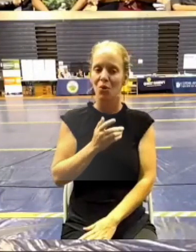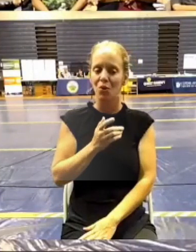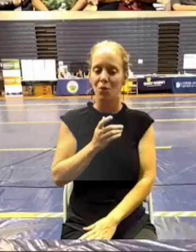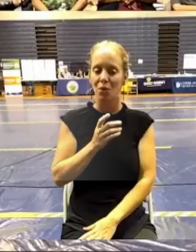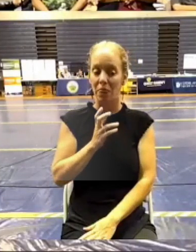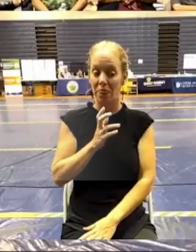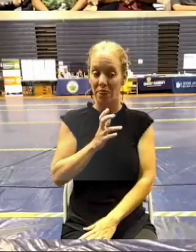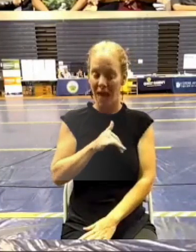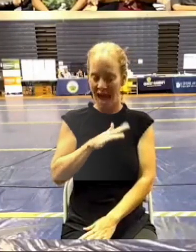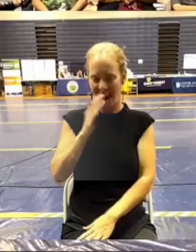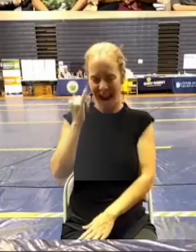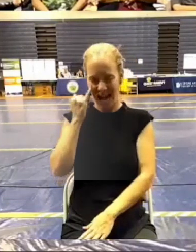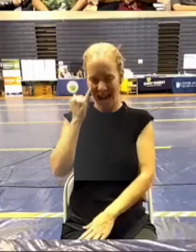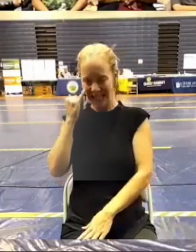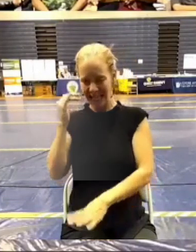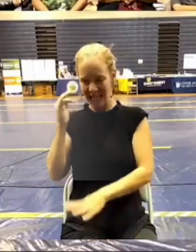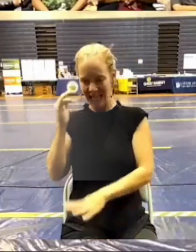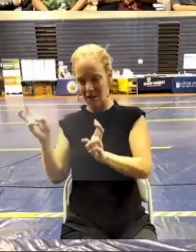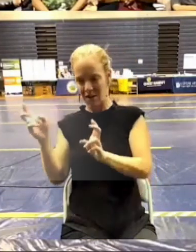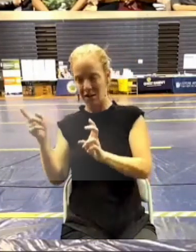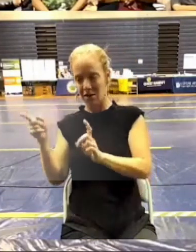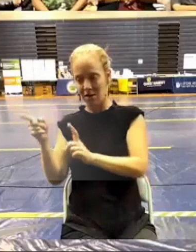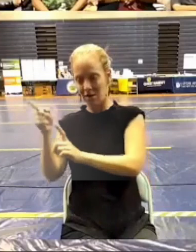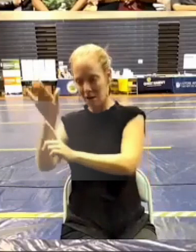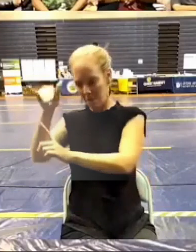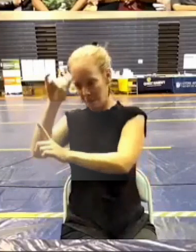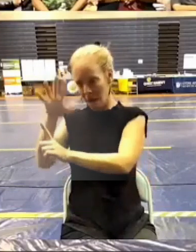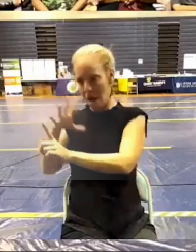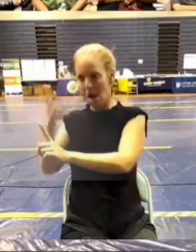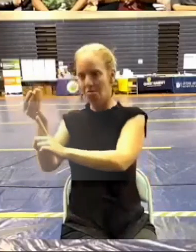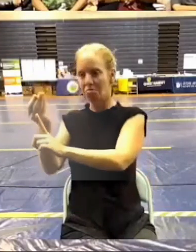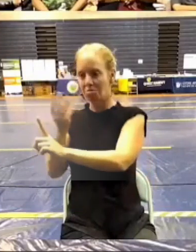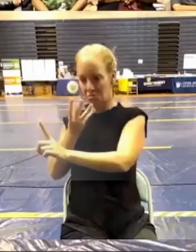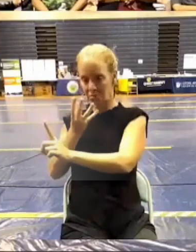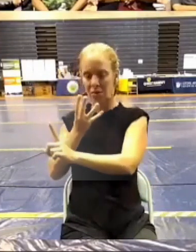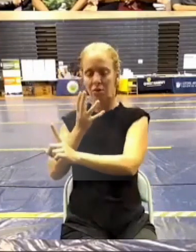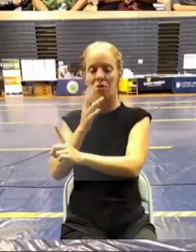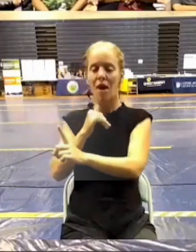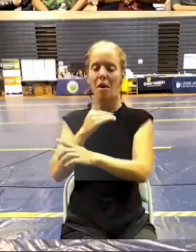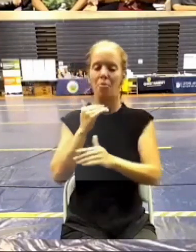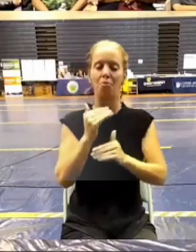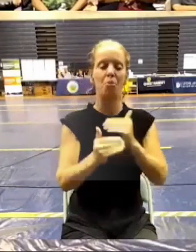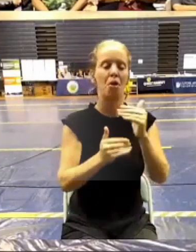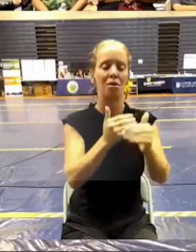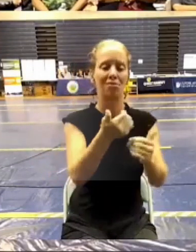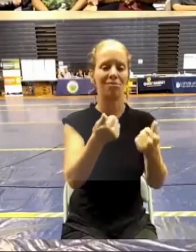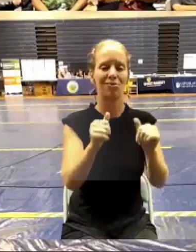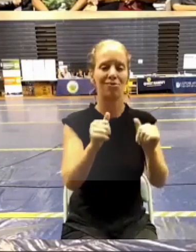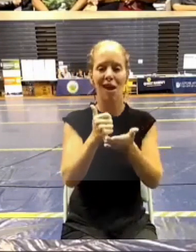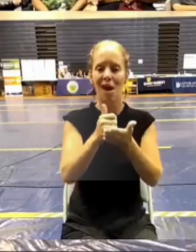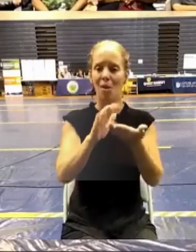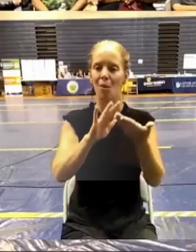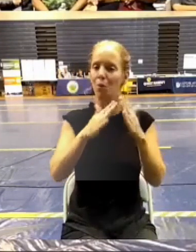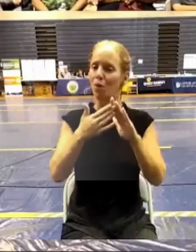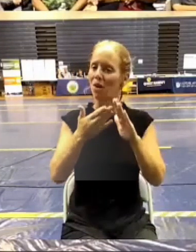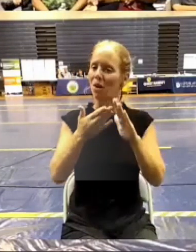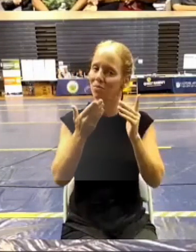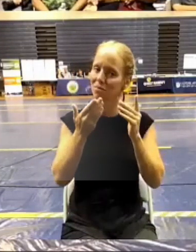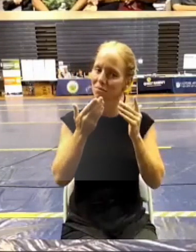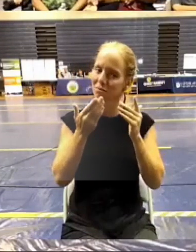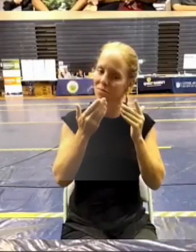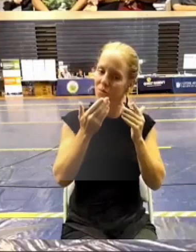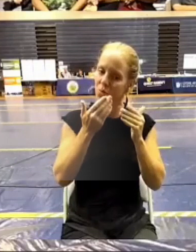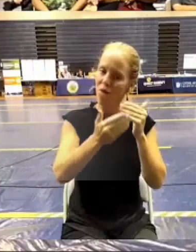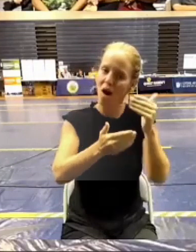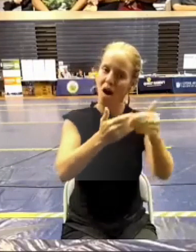being said, this process that we're doing is helping this community to move on, to put the debris in a safe